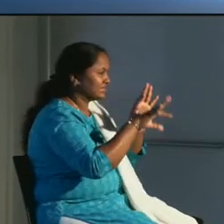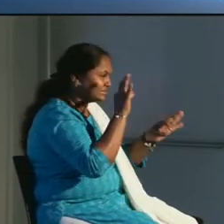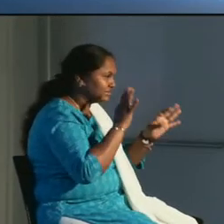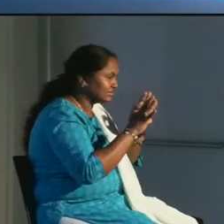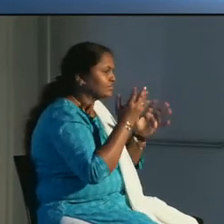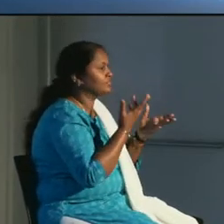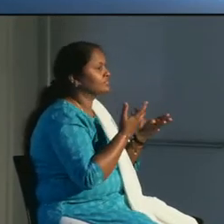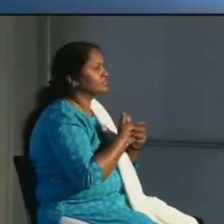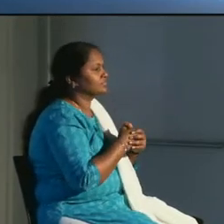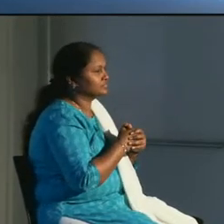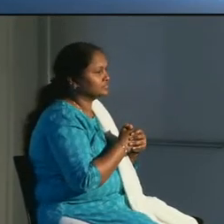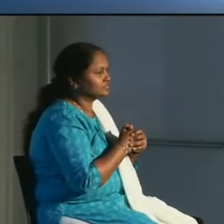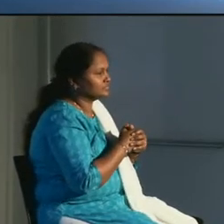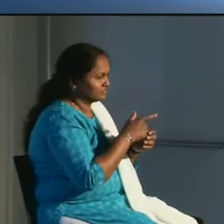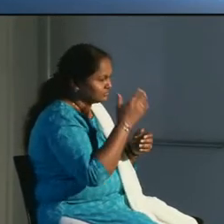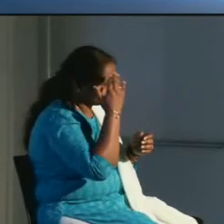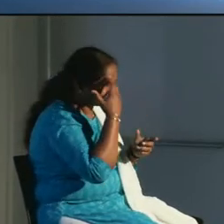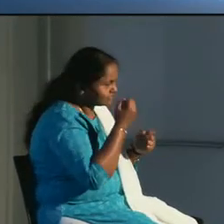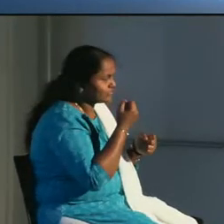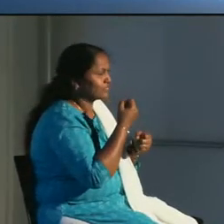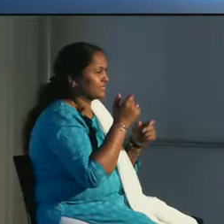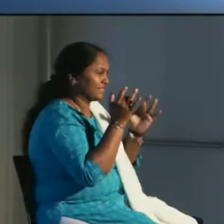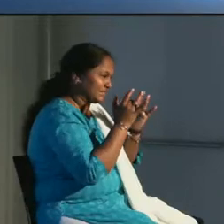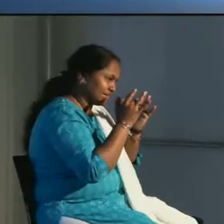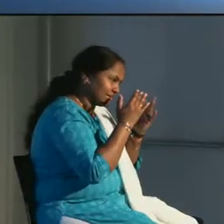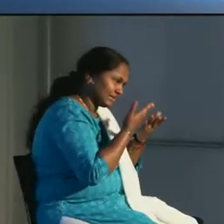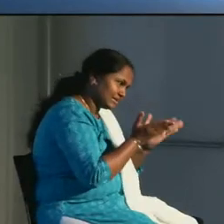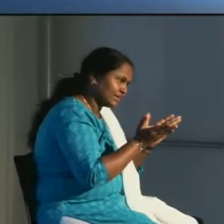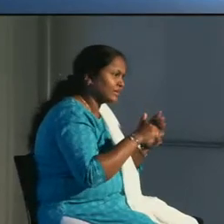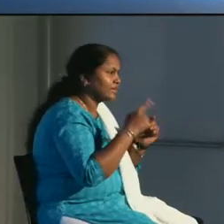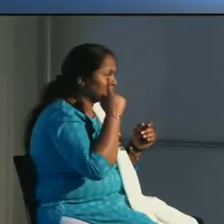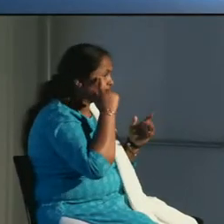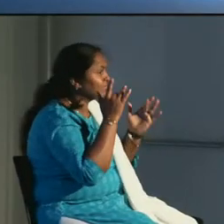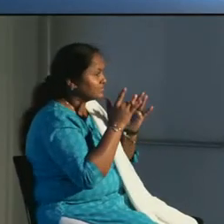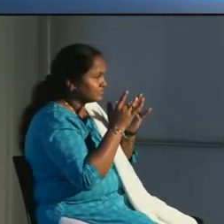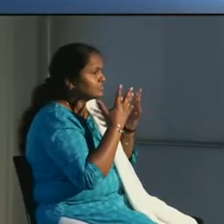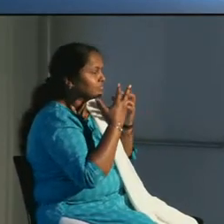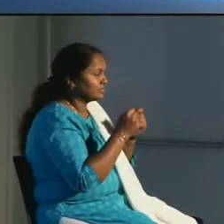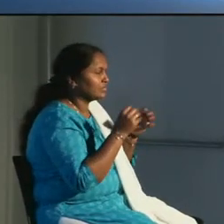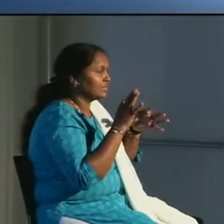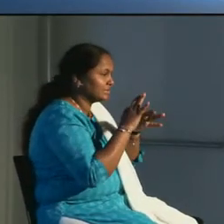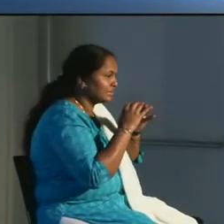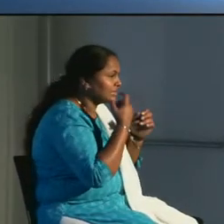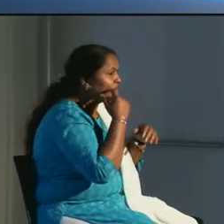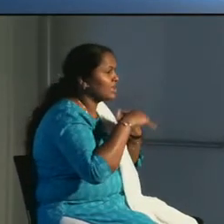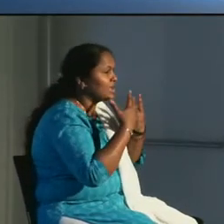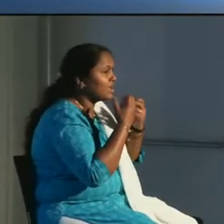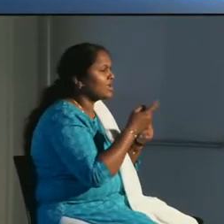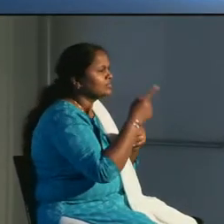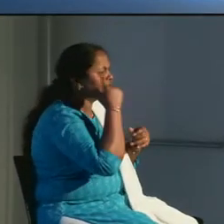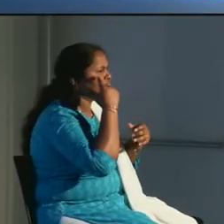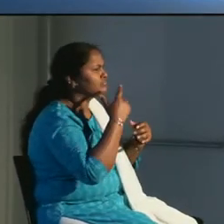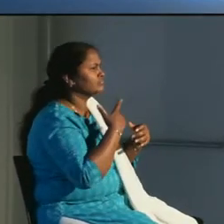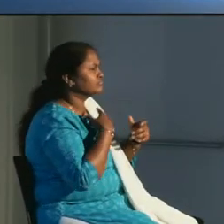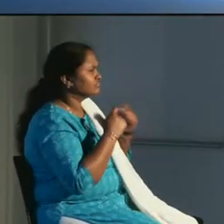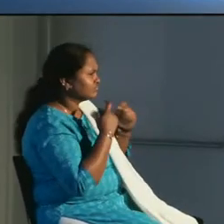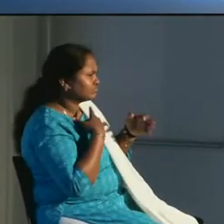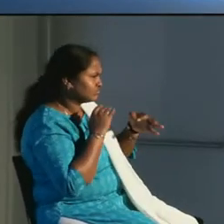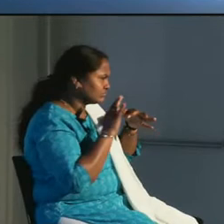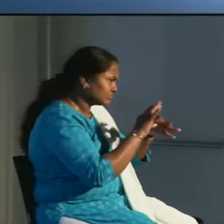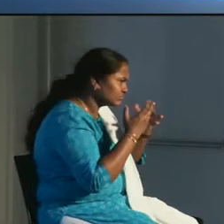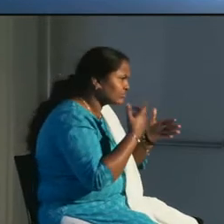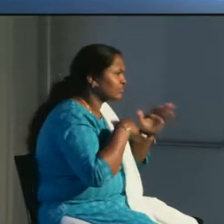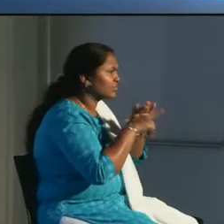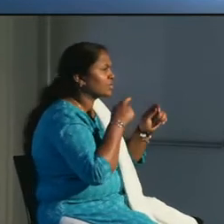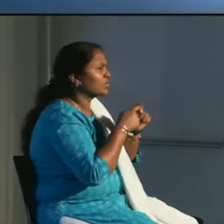consciousness? And, you know, kind of connect them. I don't know if I'm connecting them, but connect the art, but have an emotional relate with the